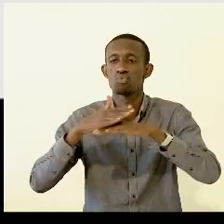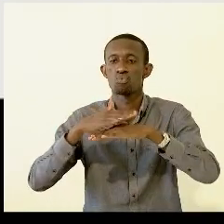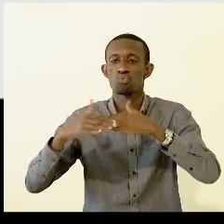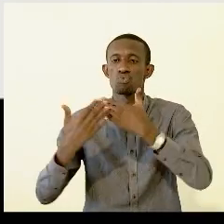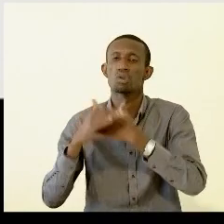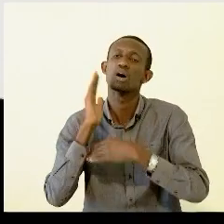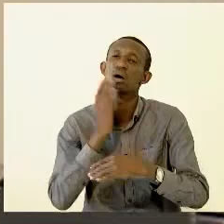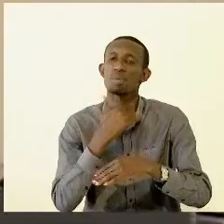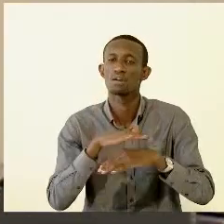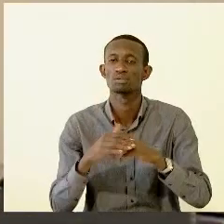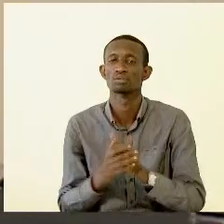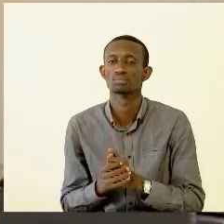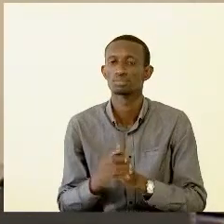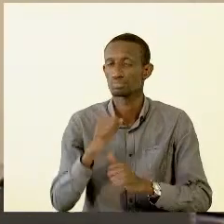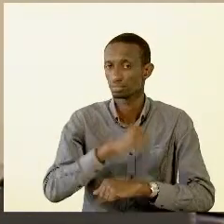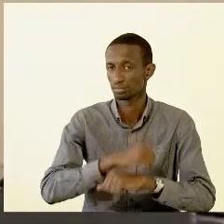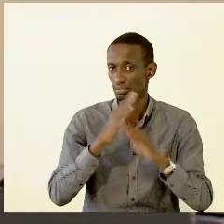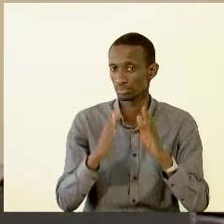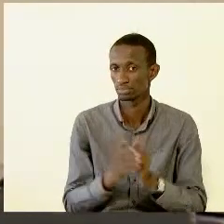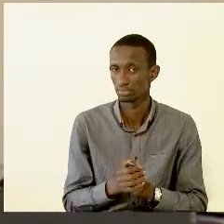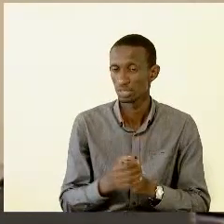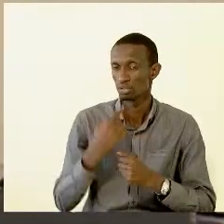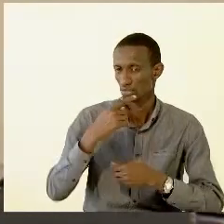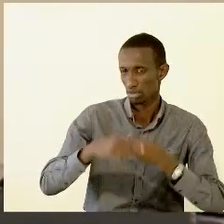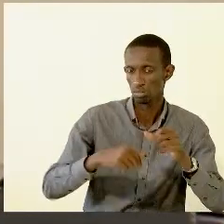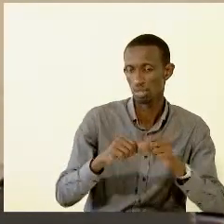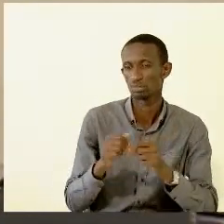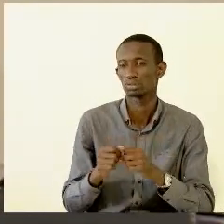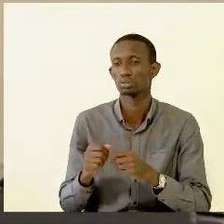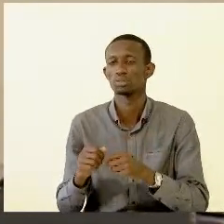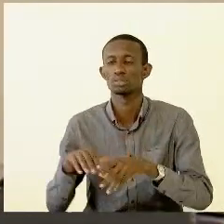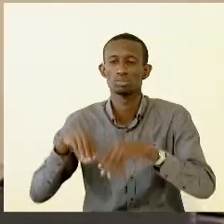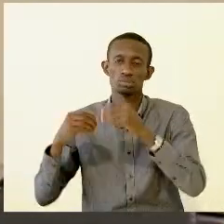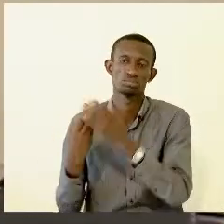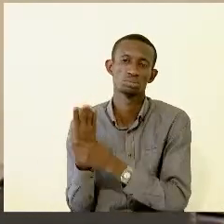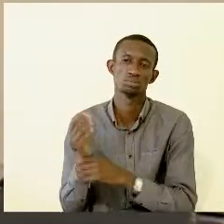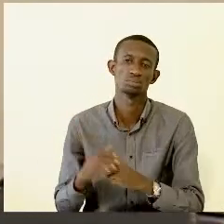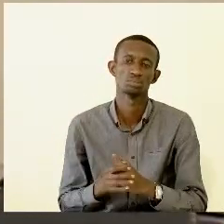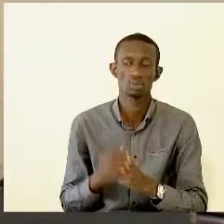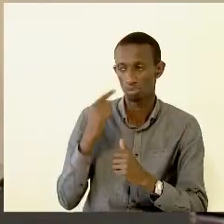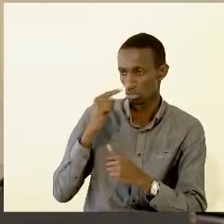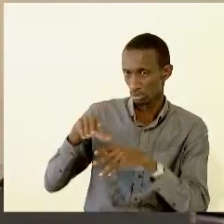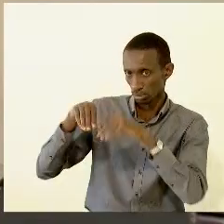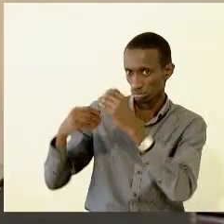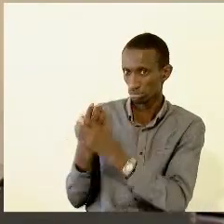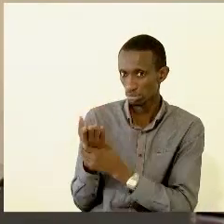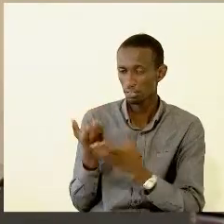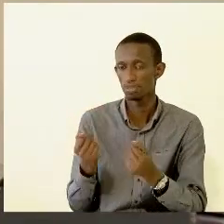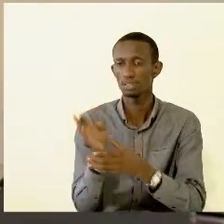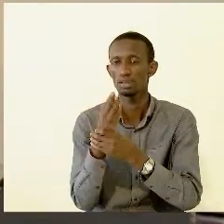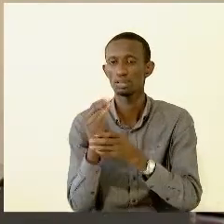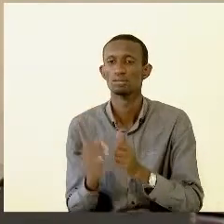plants. Dear students, we have talked about plants. We have said that plants have leaves.